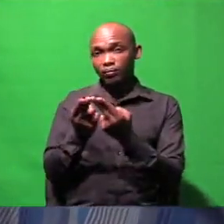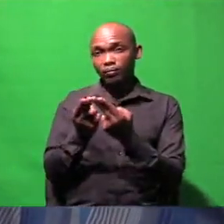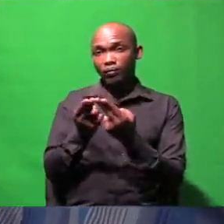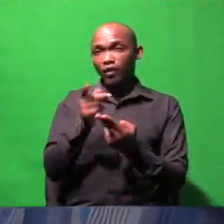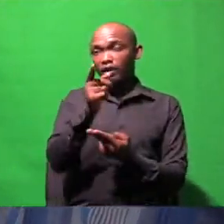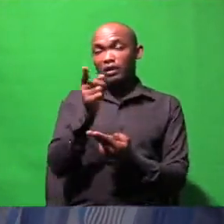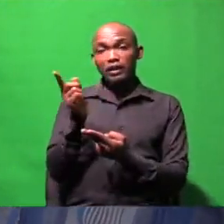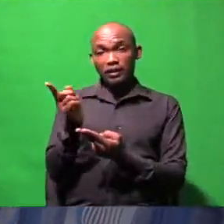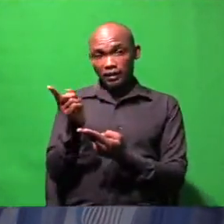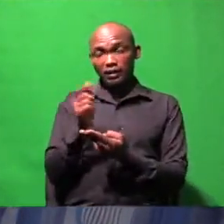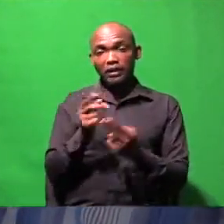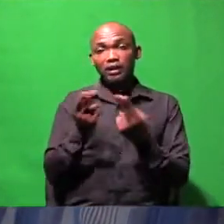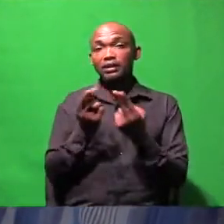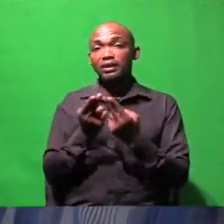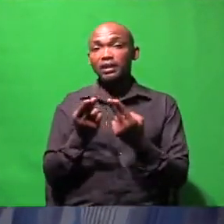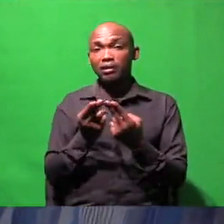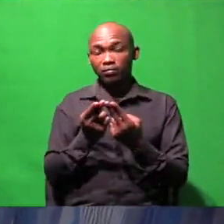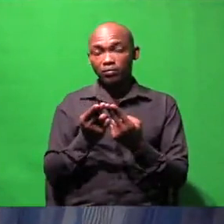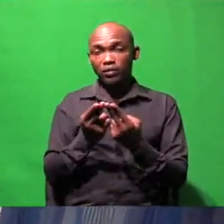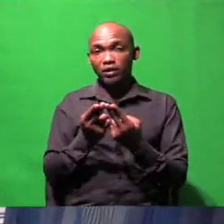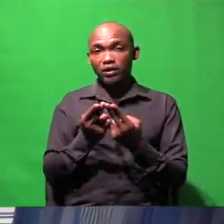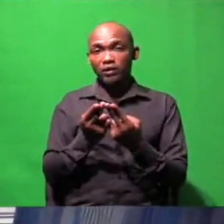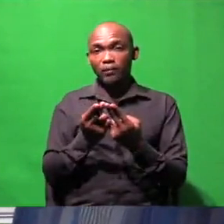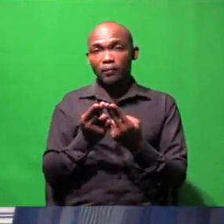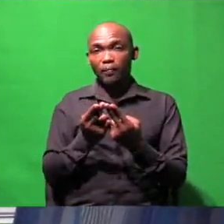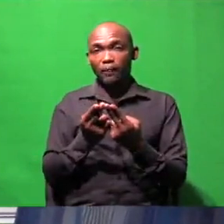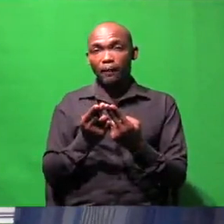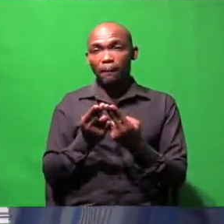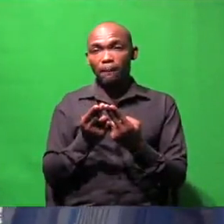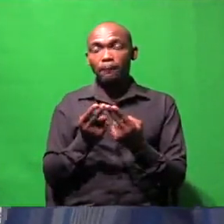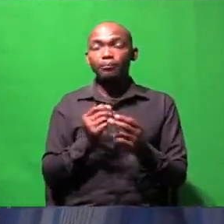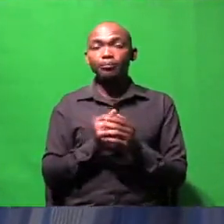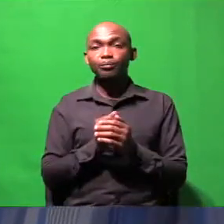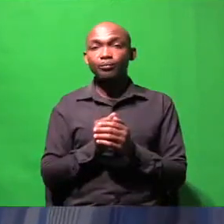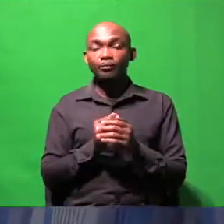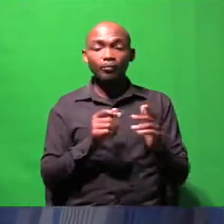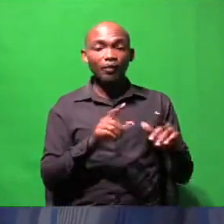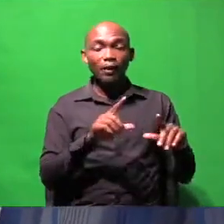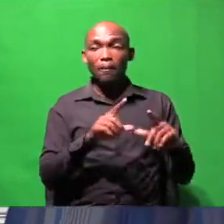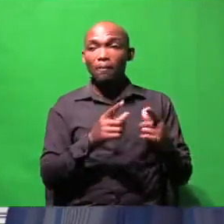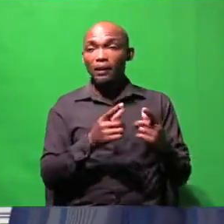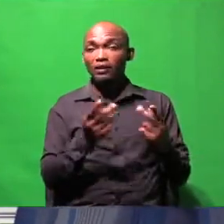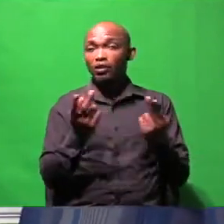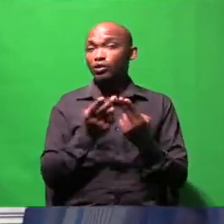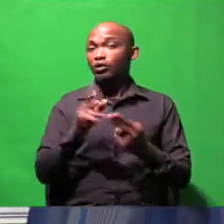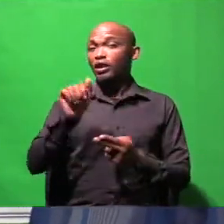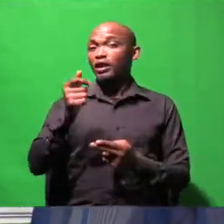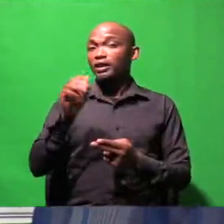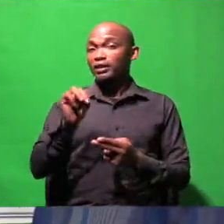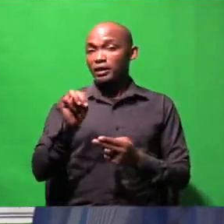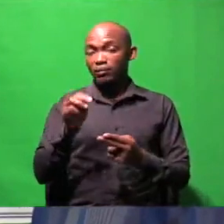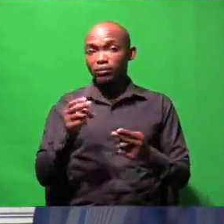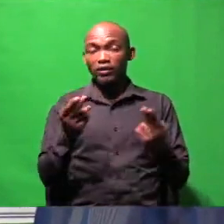of one element differ from atom of another element in mass, but atom of same element may